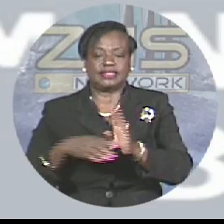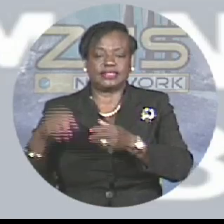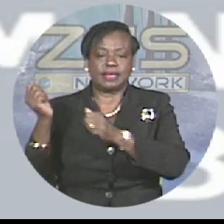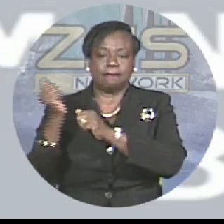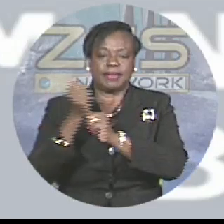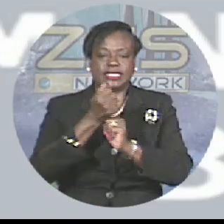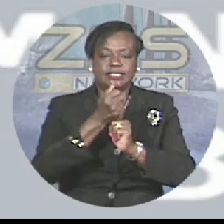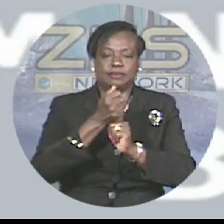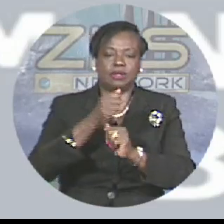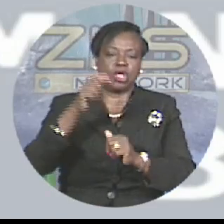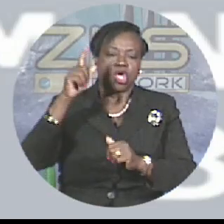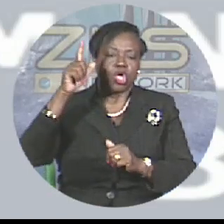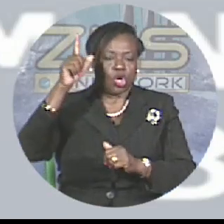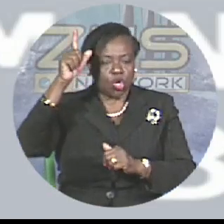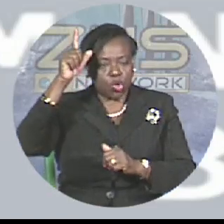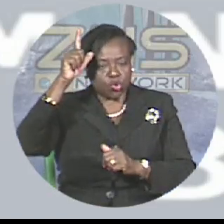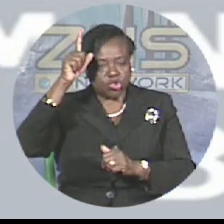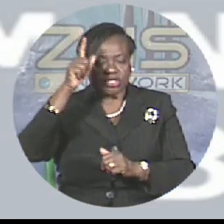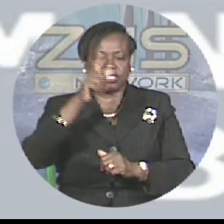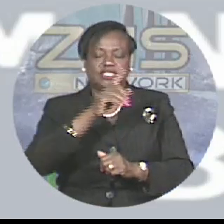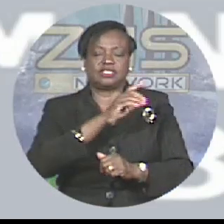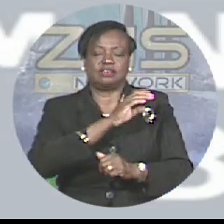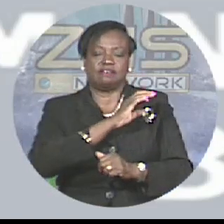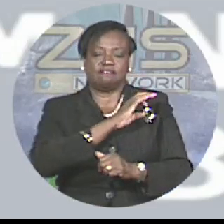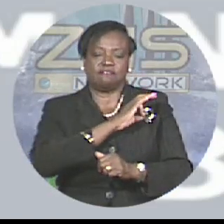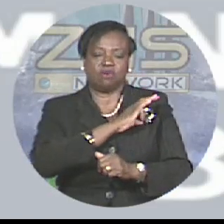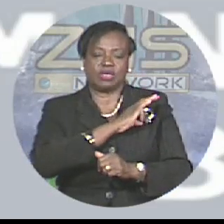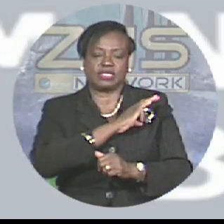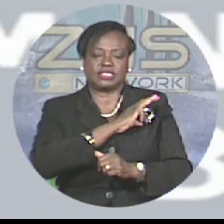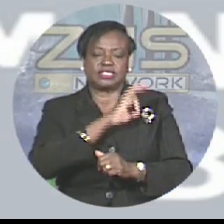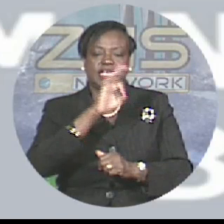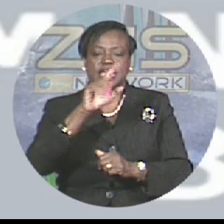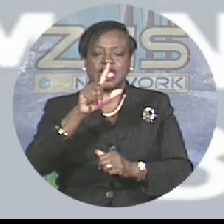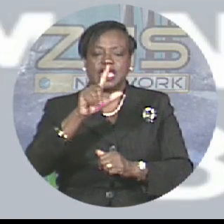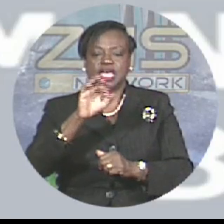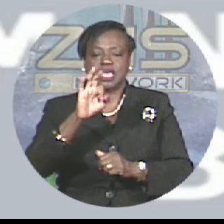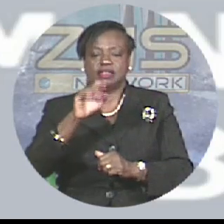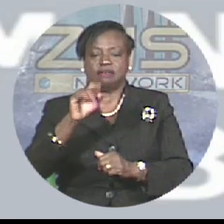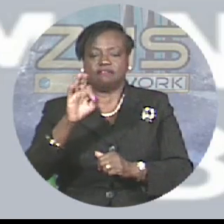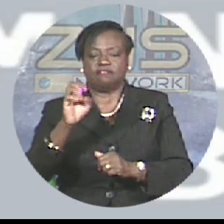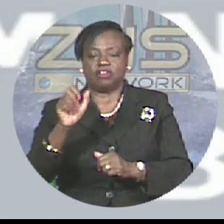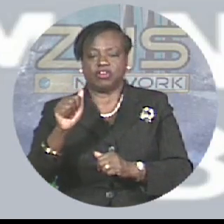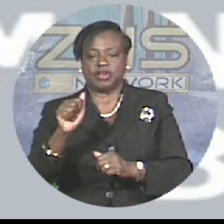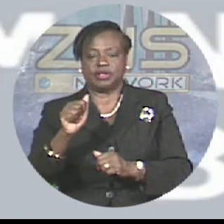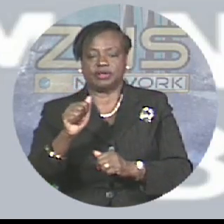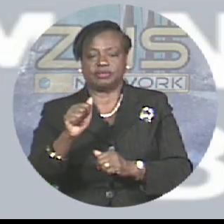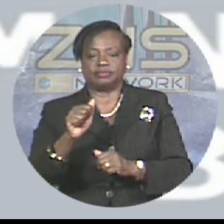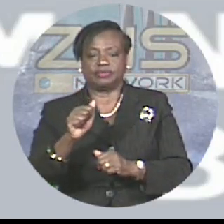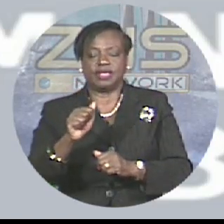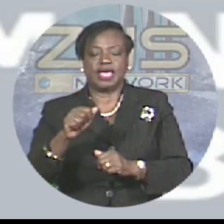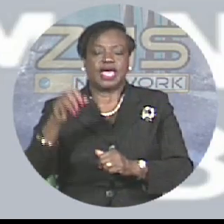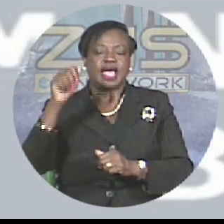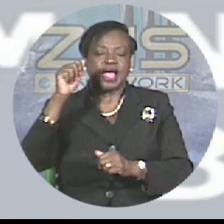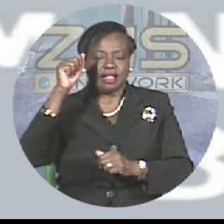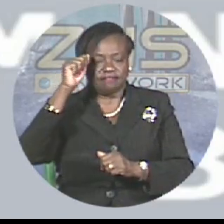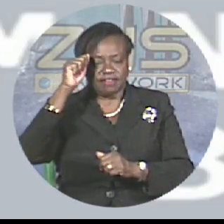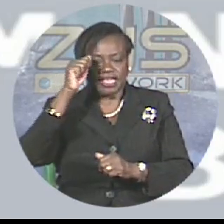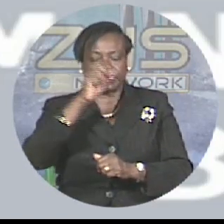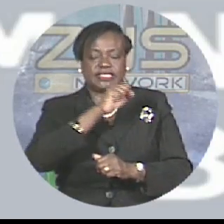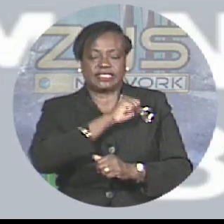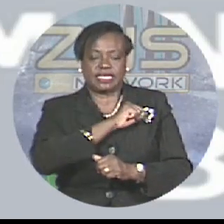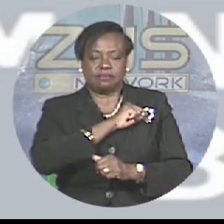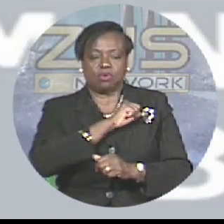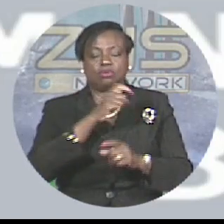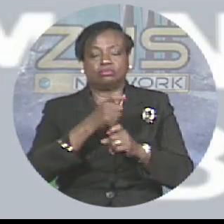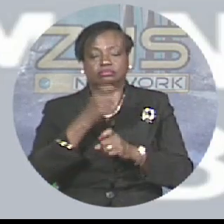run scored. Charlotte down St. Lucie, 6-3. Anthony Seymour, also 2-for-4, a double, a run scored in Florida's 5-2